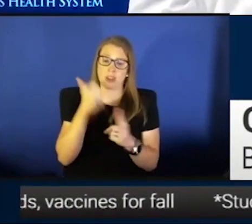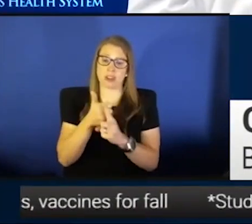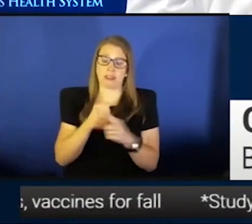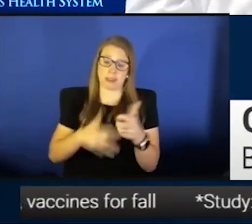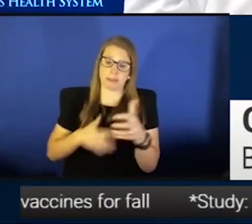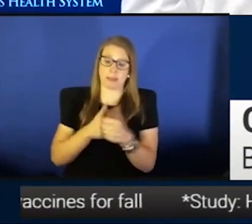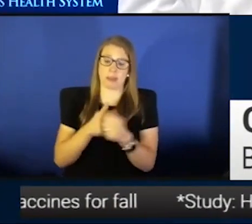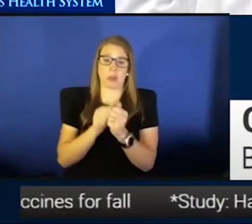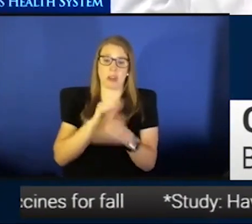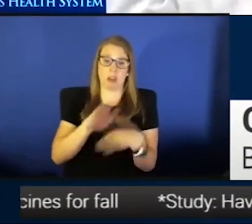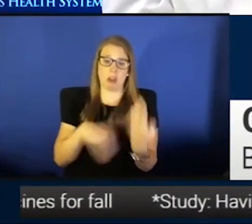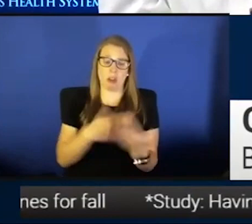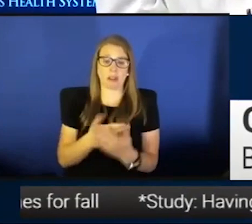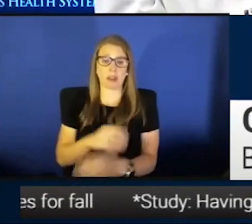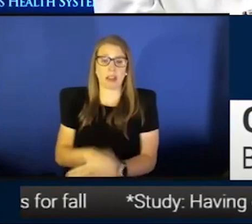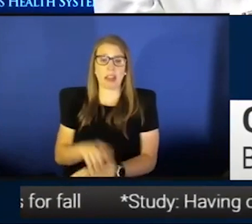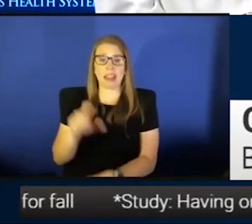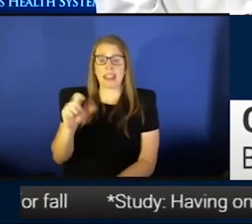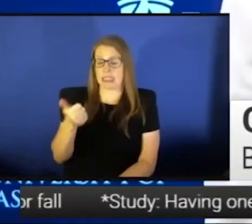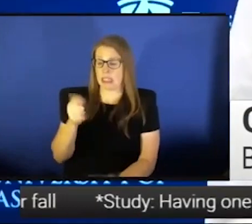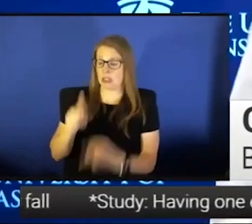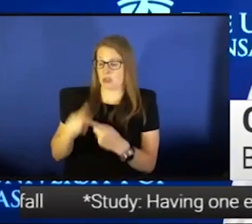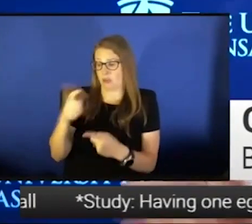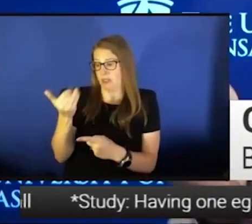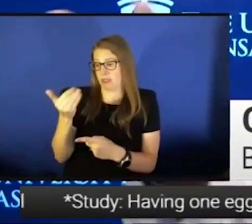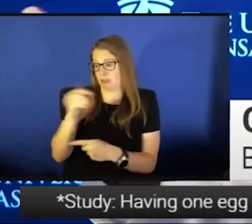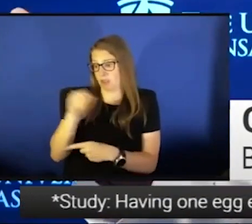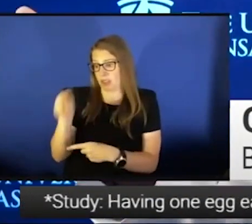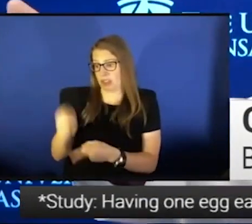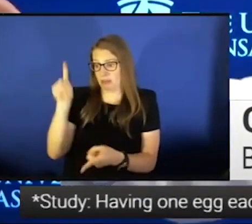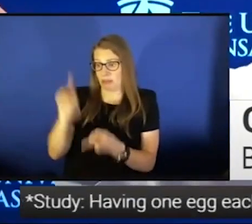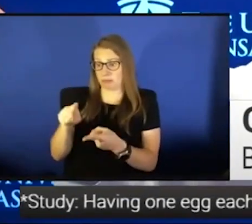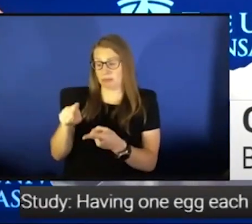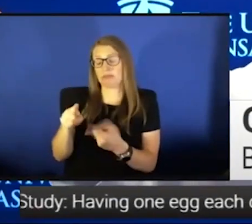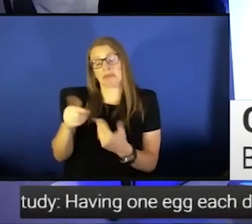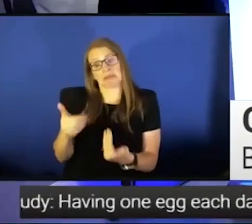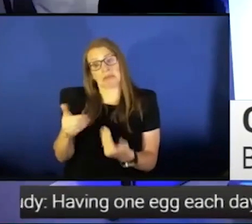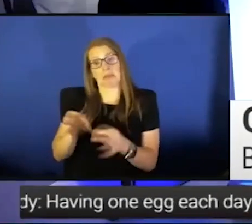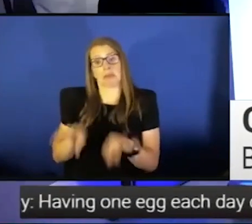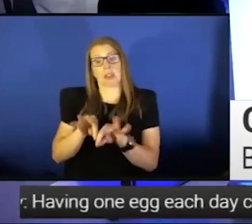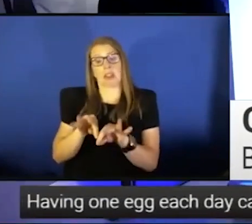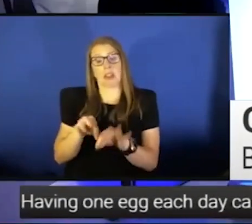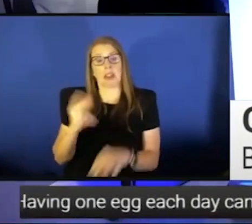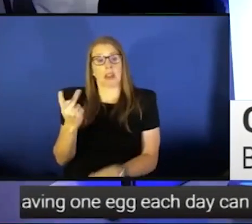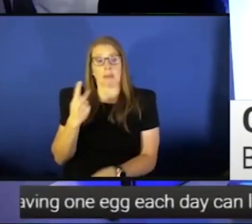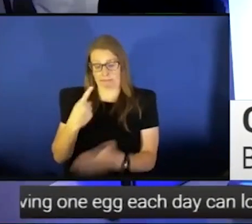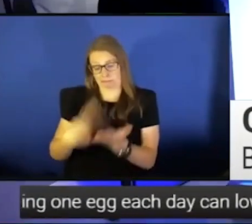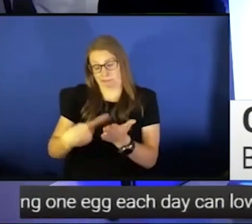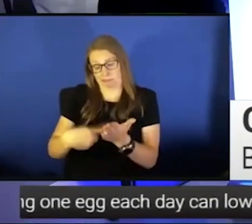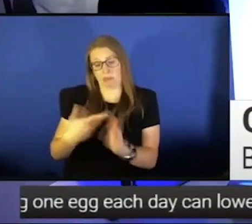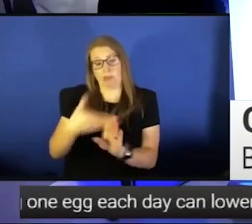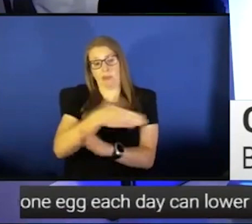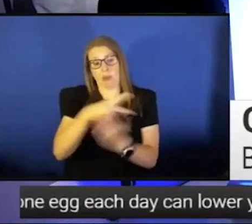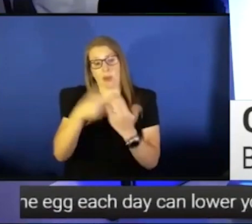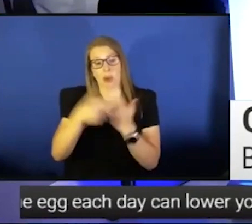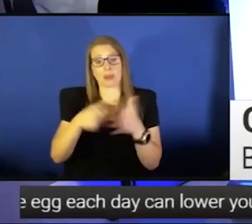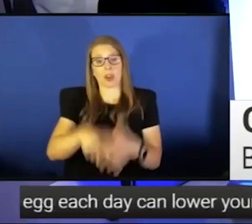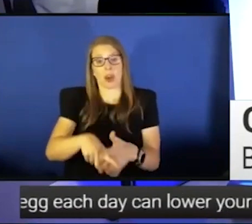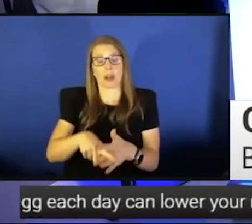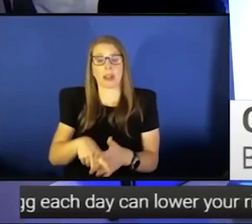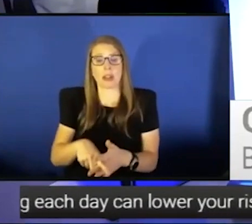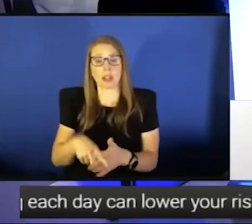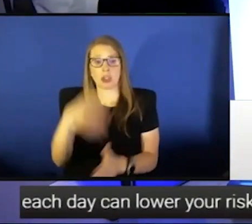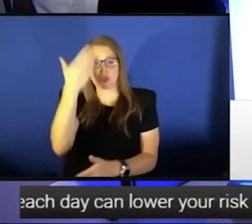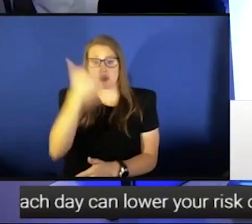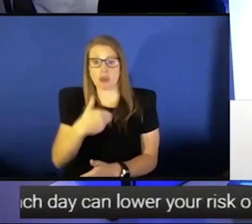10 or 15% reduction is still a significant reduction. But Dr. Lechtenberger, the other thing we're seeing, and you and I were talking a little bit about this before the program, the number of strokes in